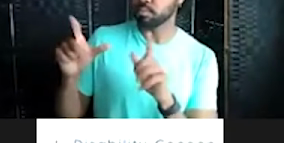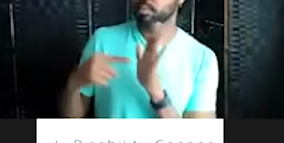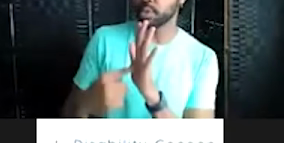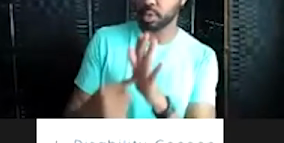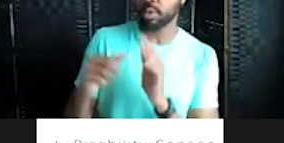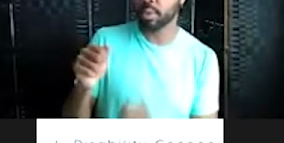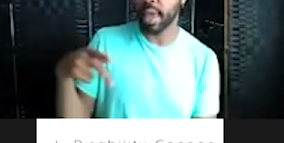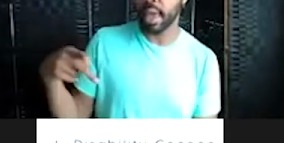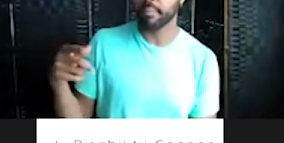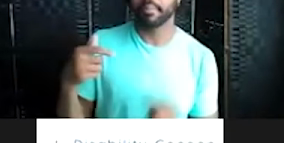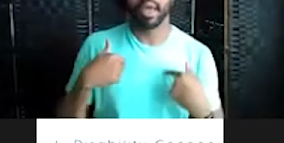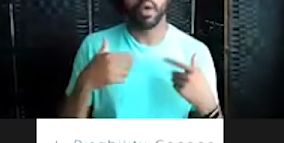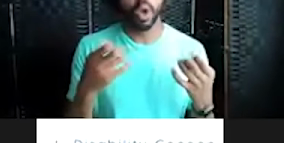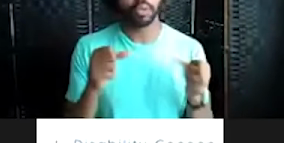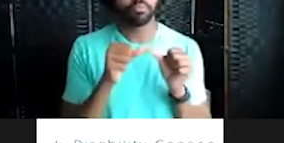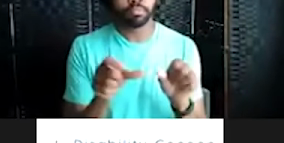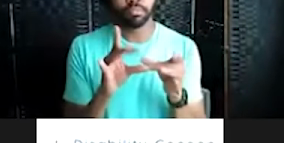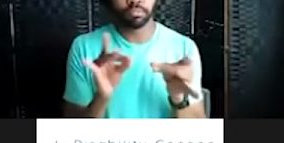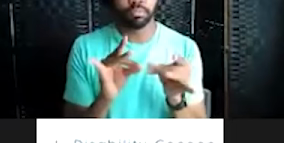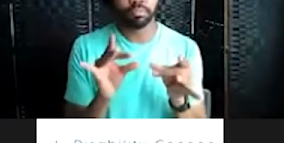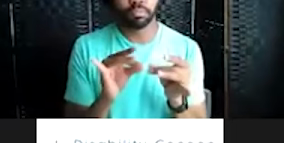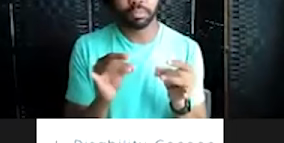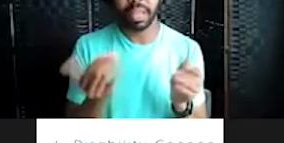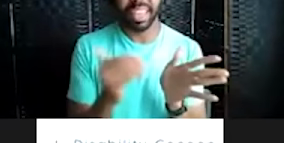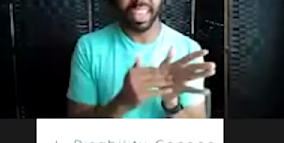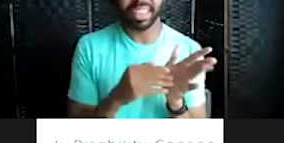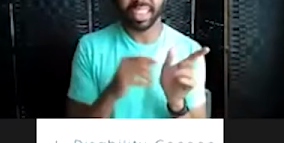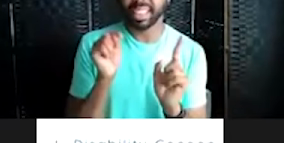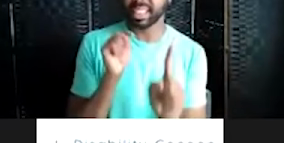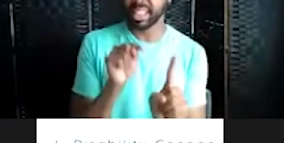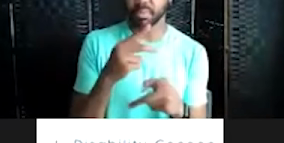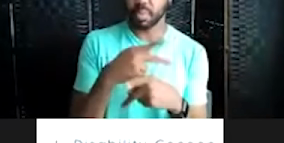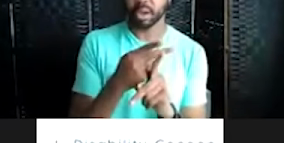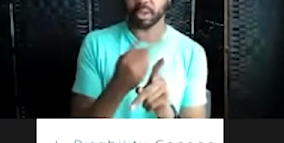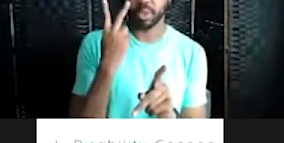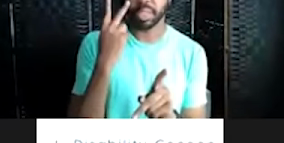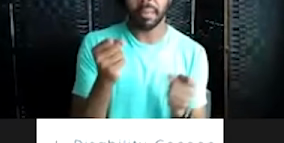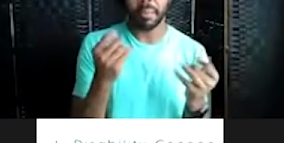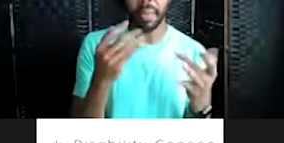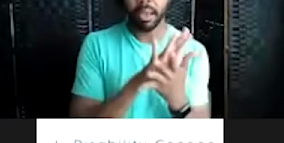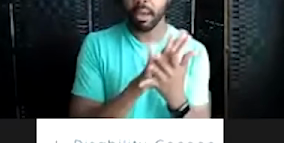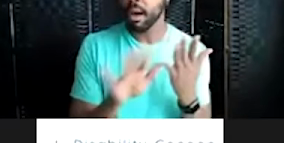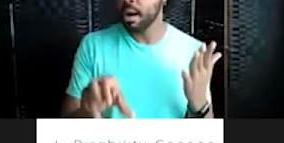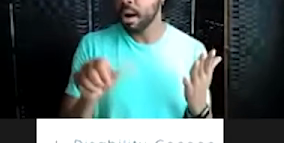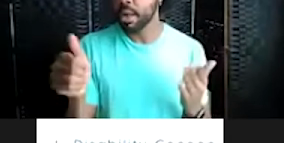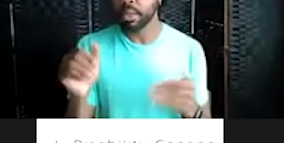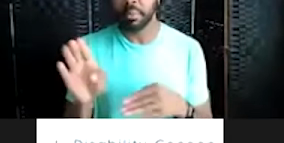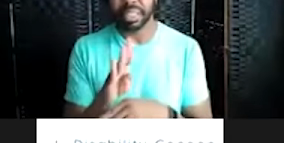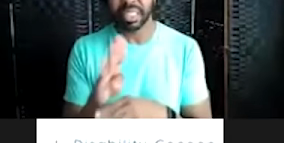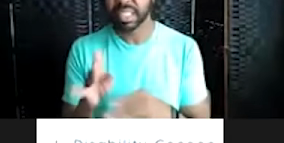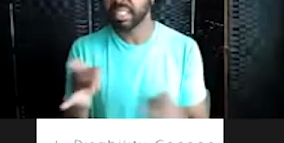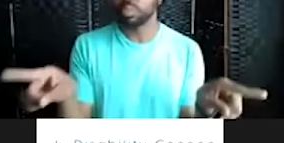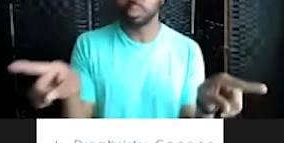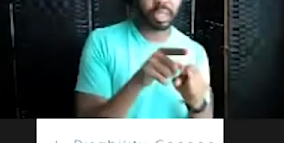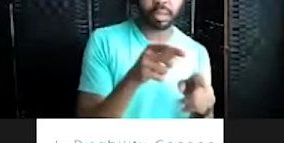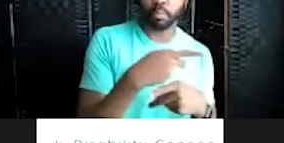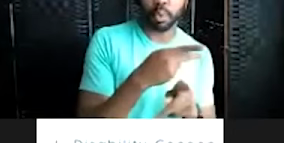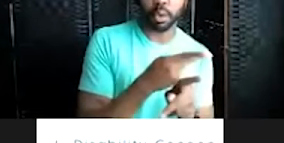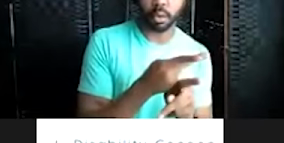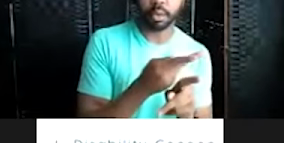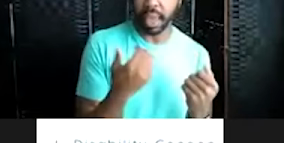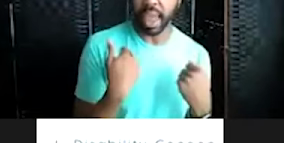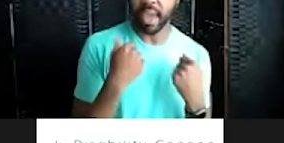that, again, this is one of those products where you see a lot of other companies who are coming into the market, and they do have products